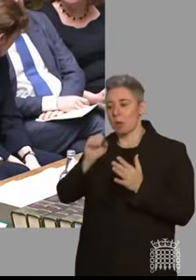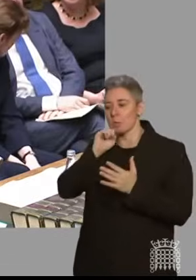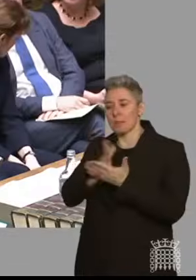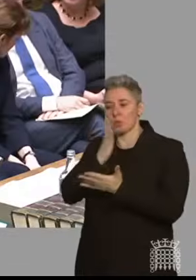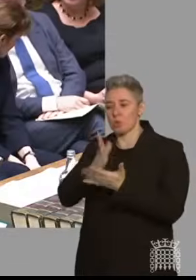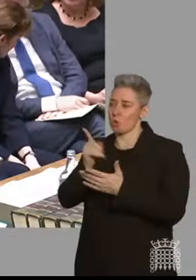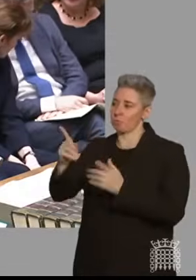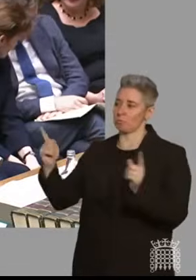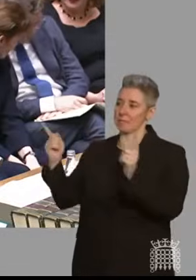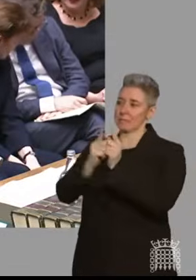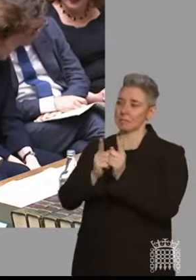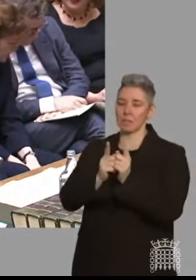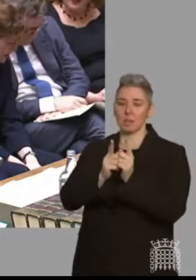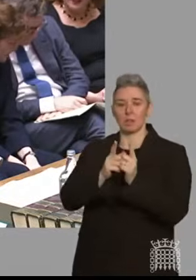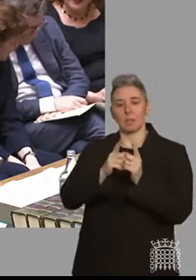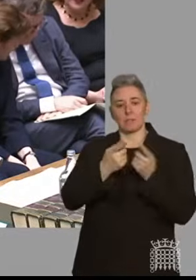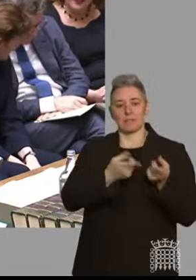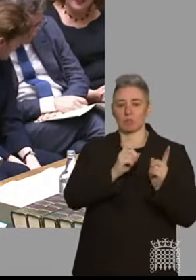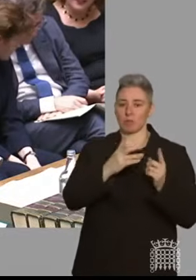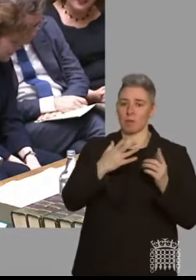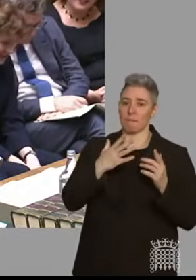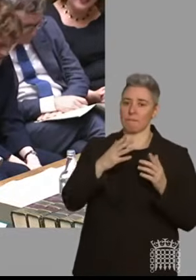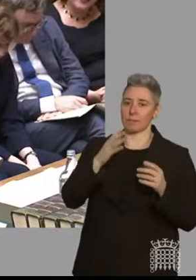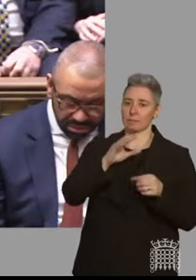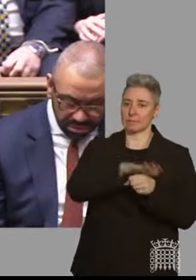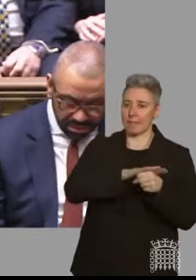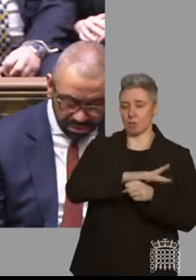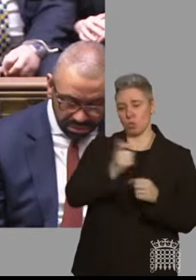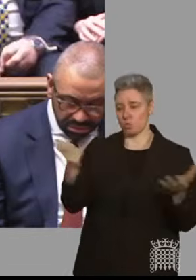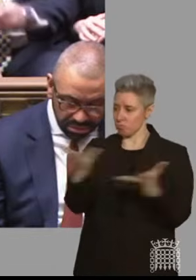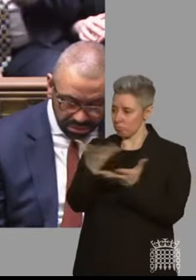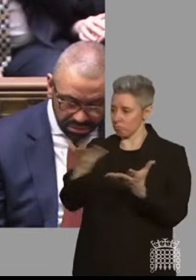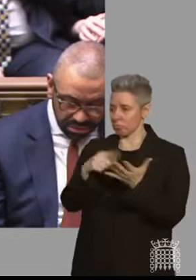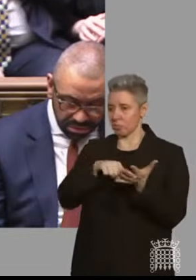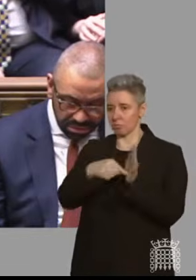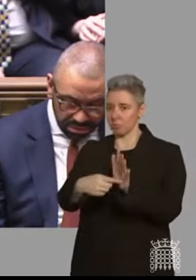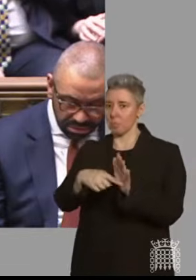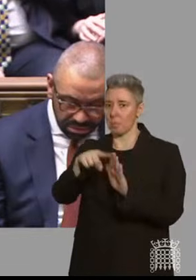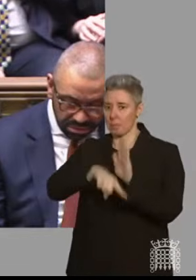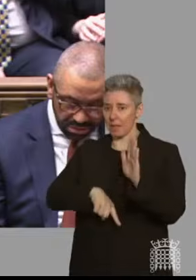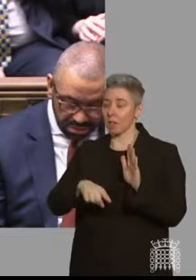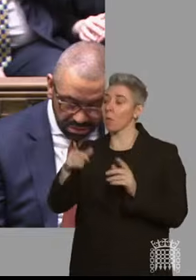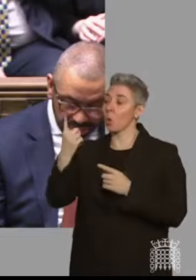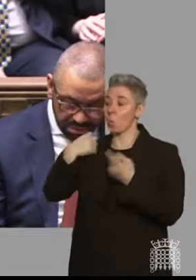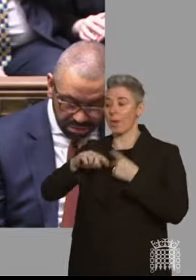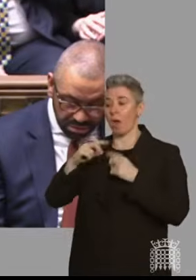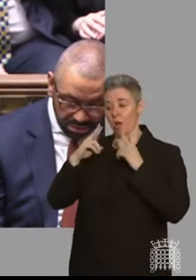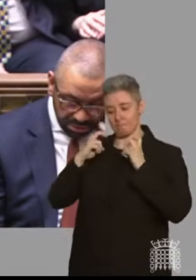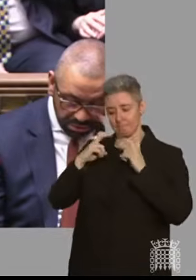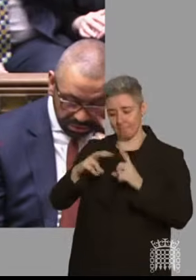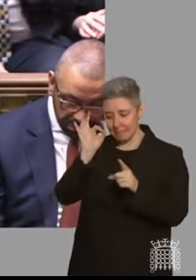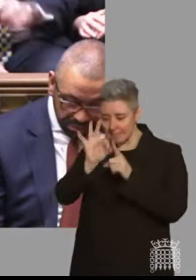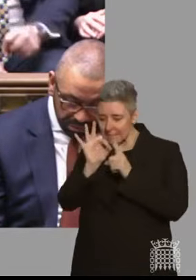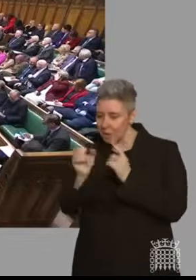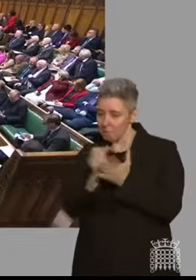as I committed to him, we are looking at the issue in some detail to make sure that the policies we've got are providing the support that they need to.